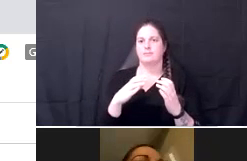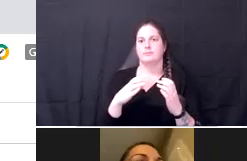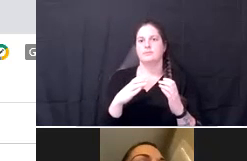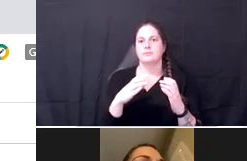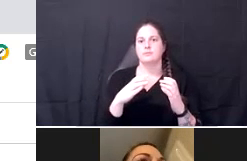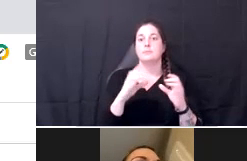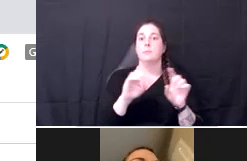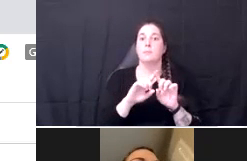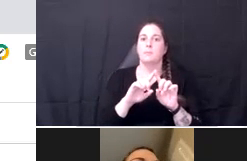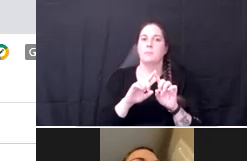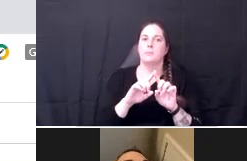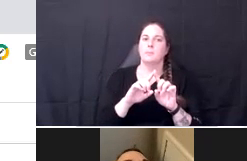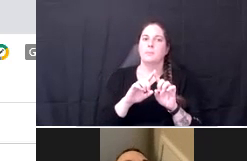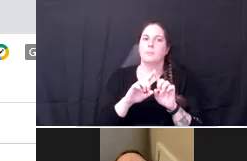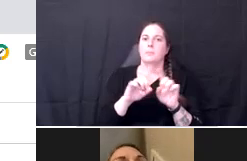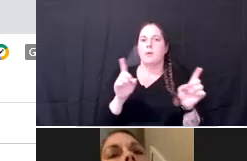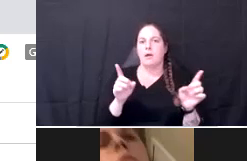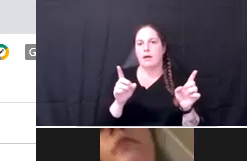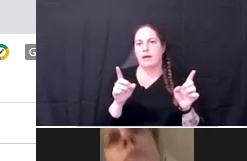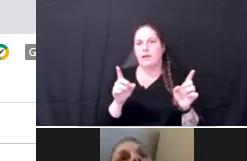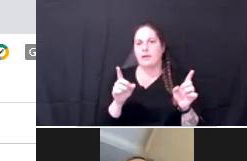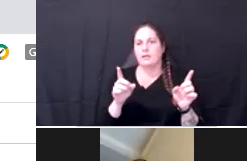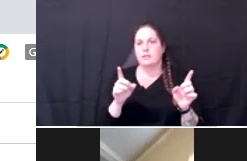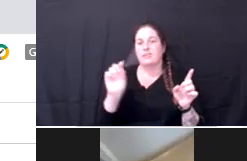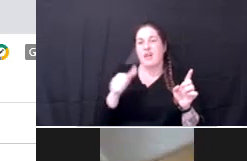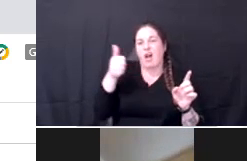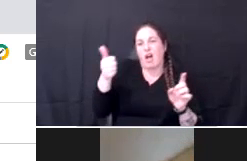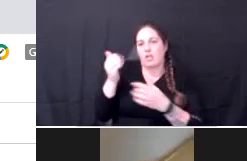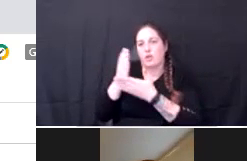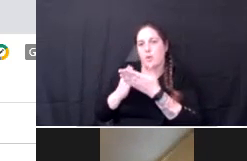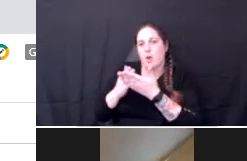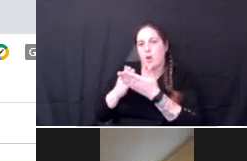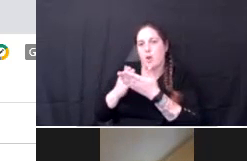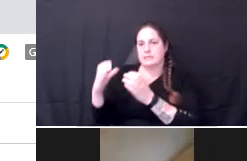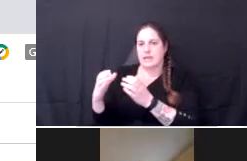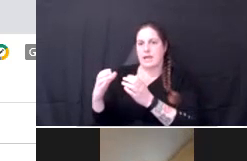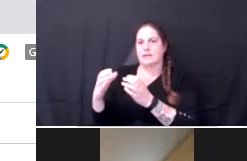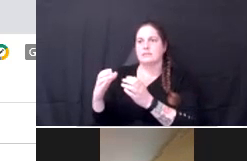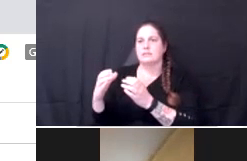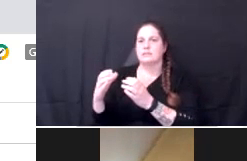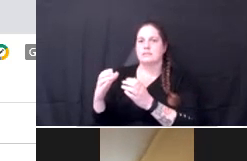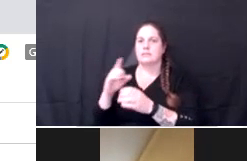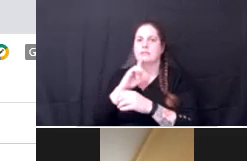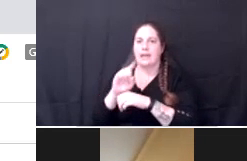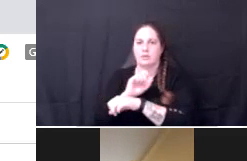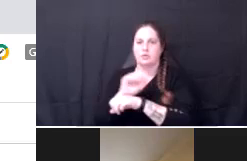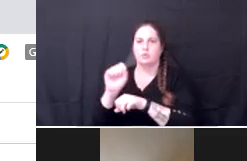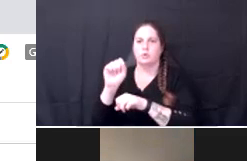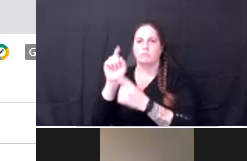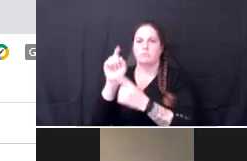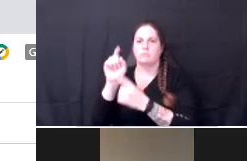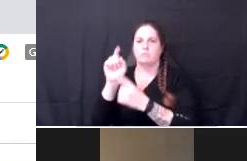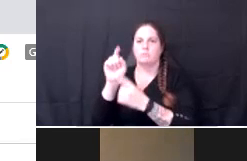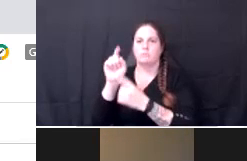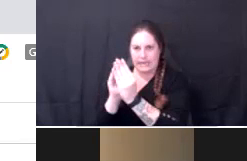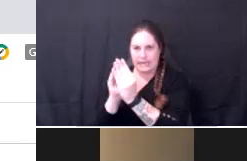but the other aspect of the course, that is our actual meetings, will